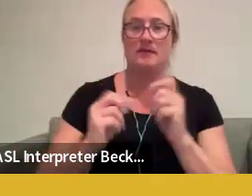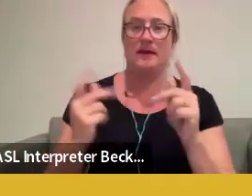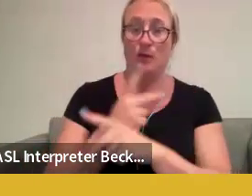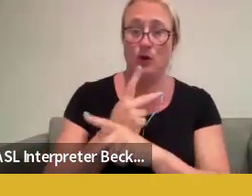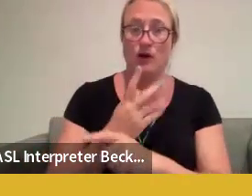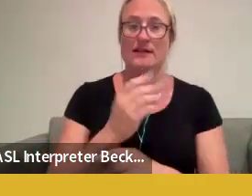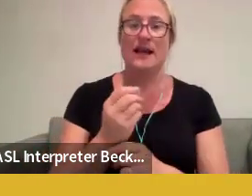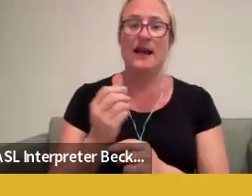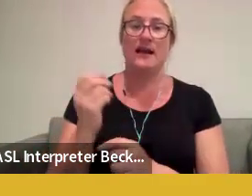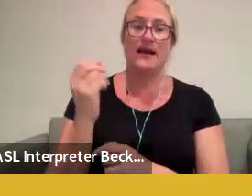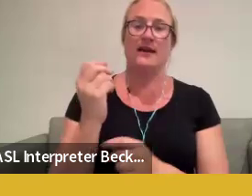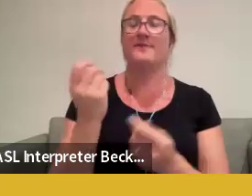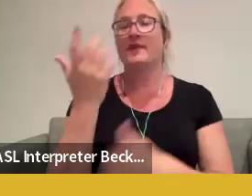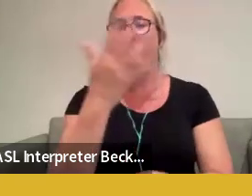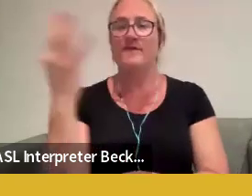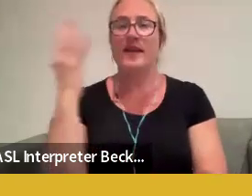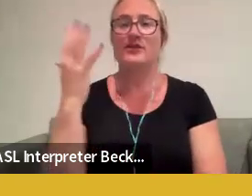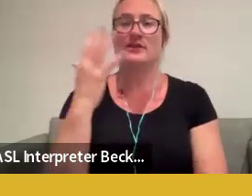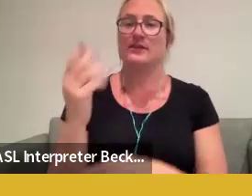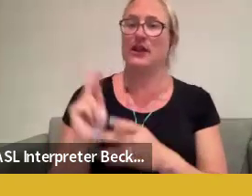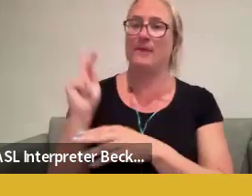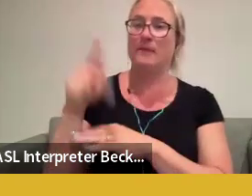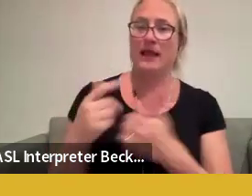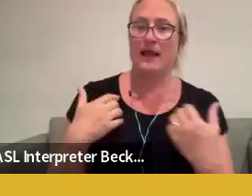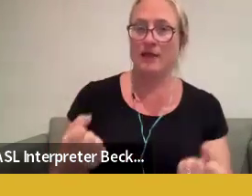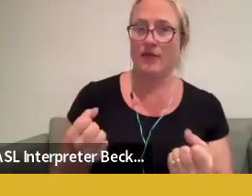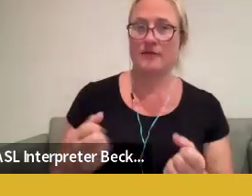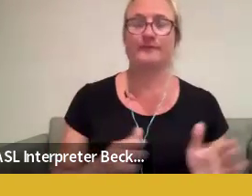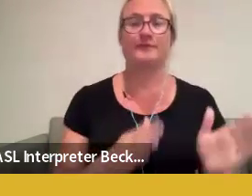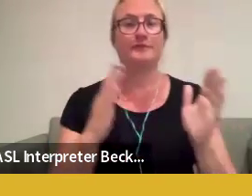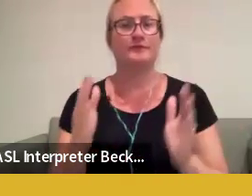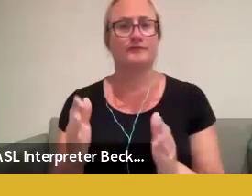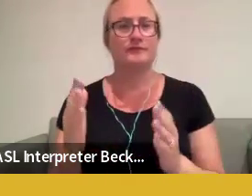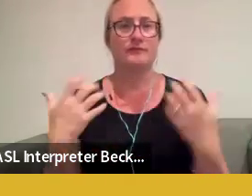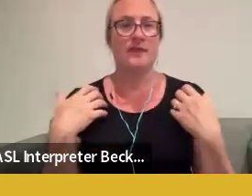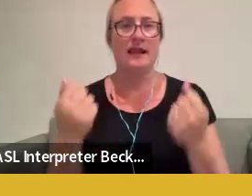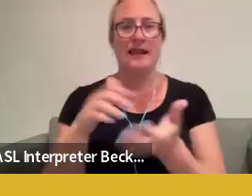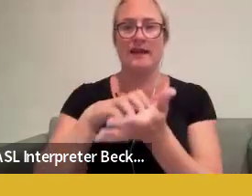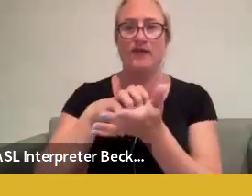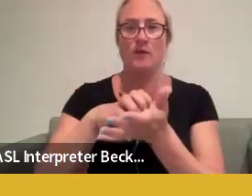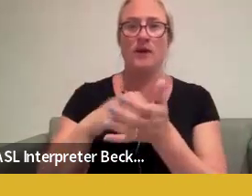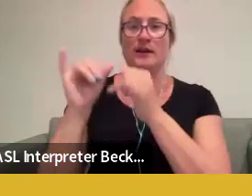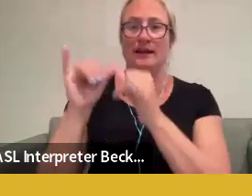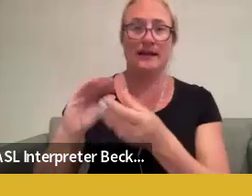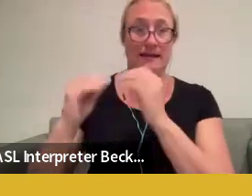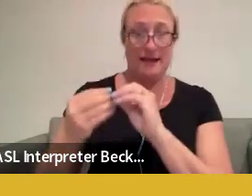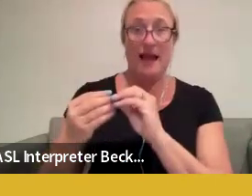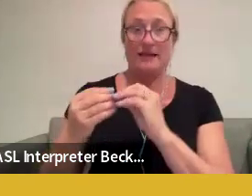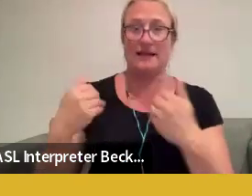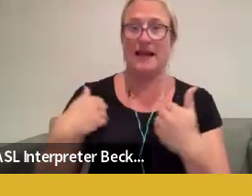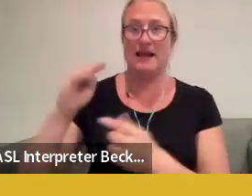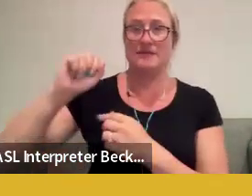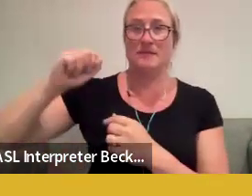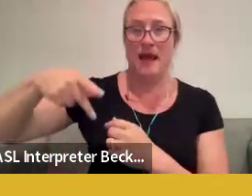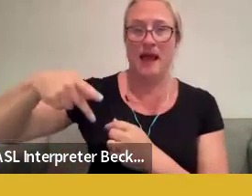and vegetation and plant health. The heat vulnerability index is also turned into a map. So this is maybe an easier